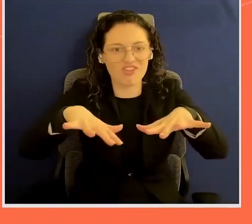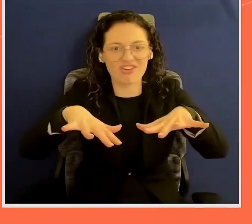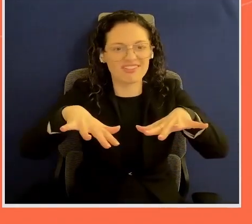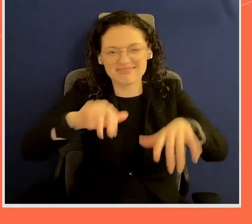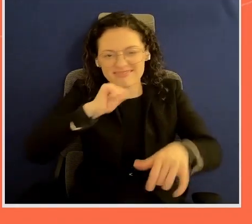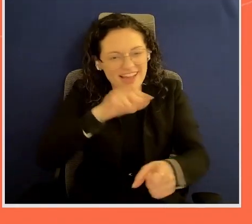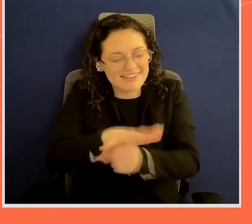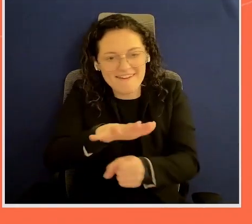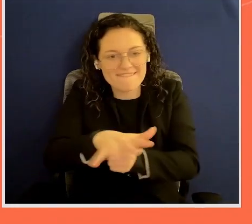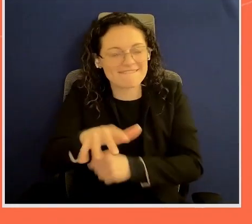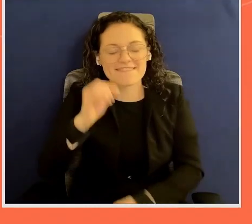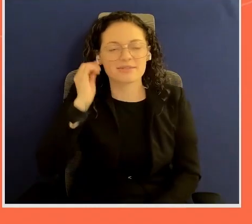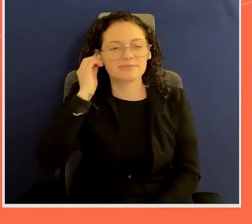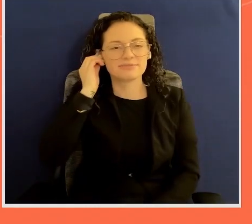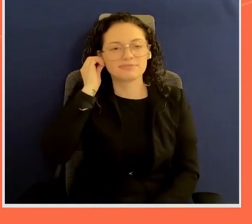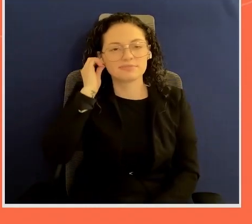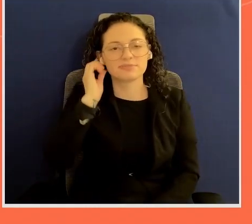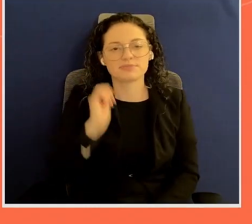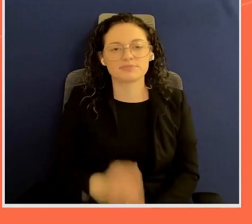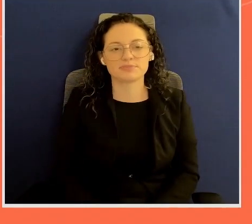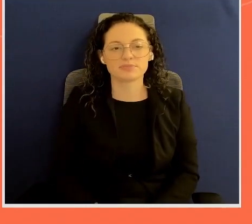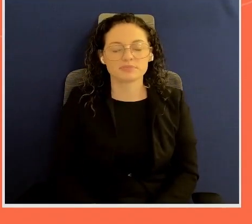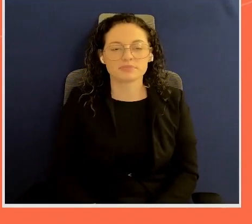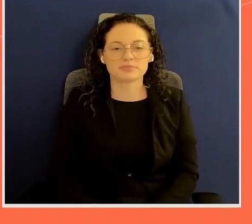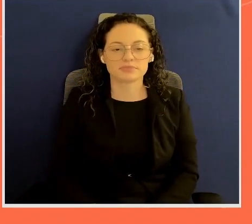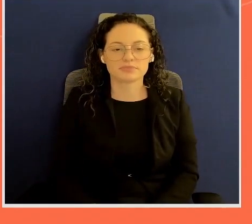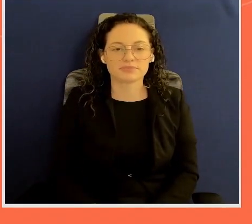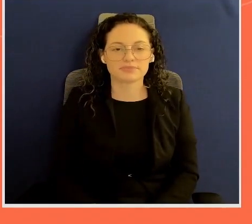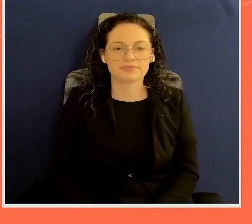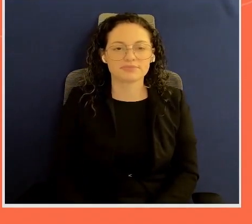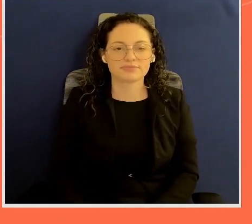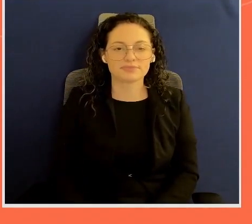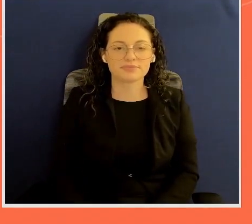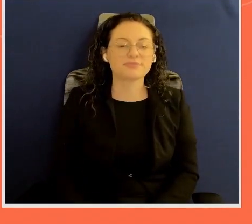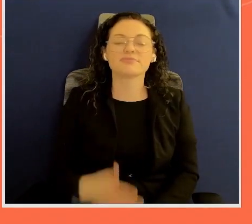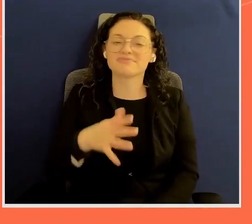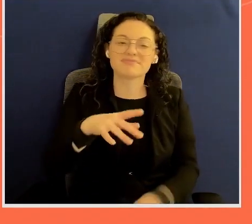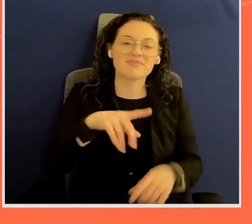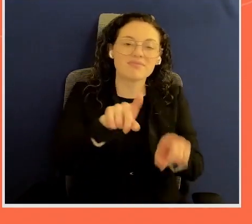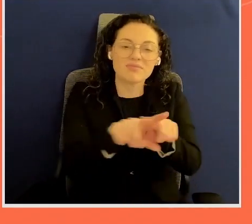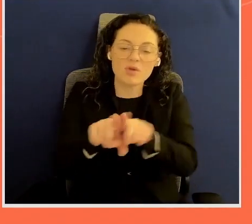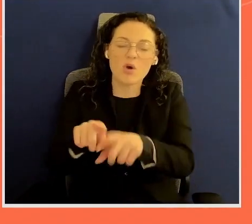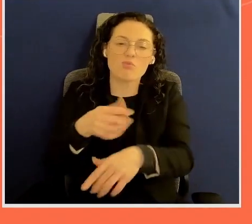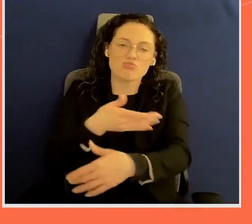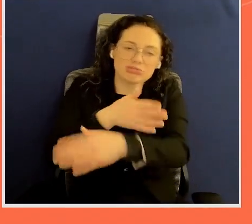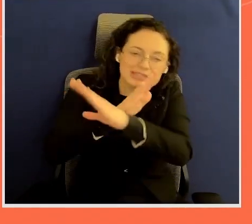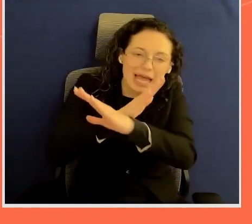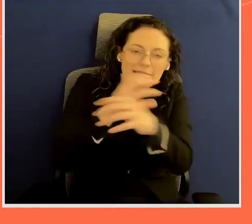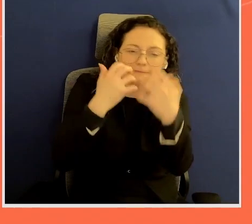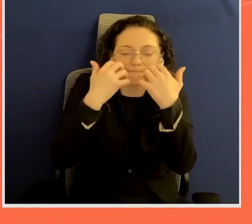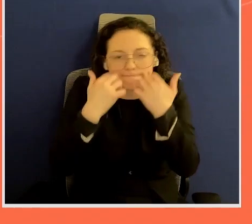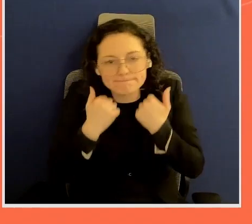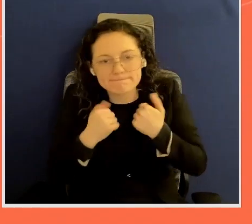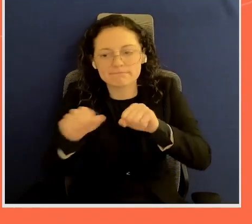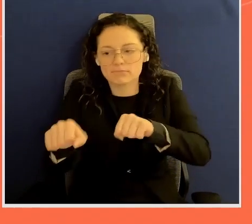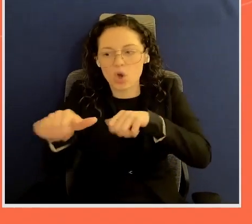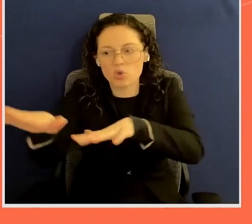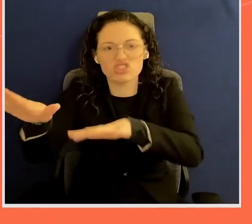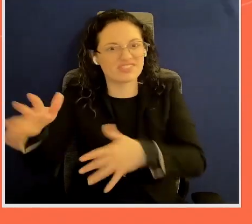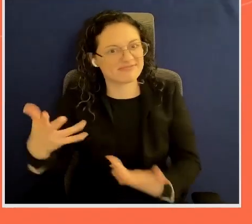national budget dilemma, I'm sure, resonates across the whole Pacific and the world as we